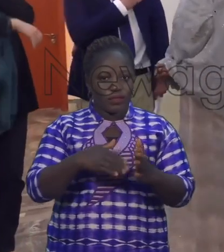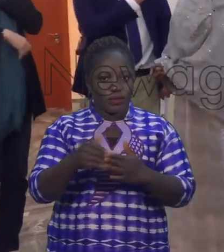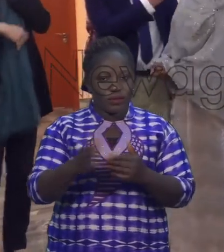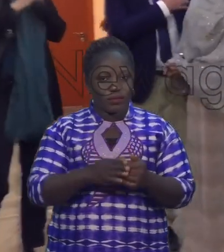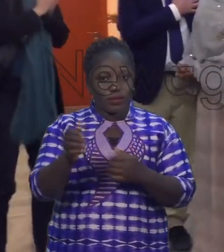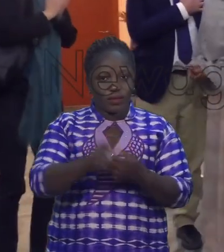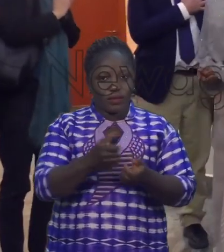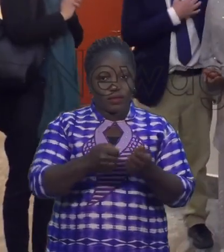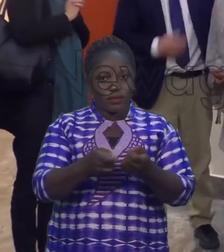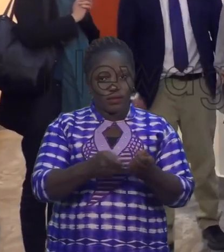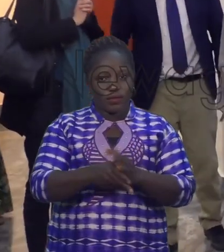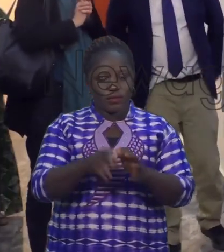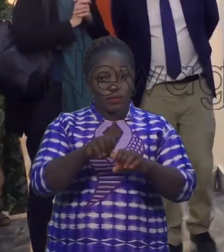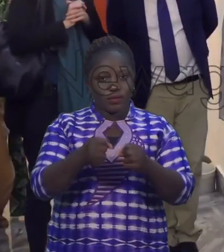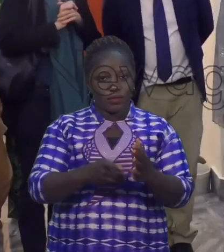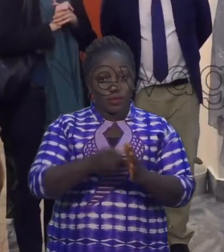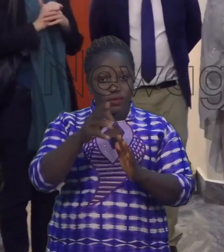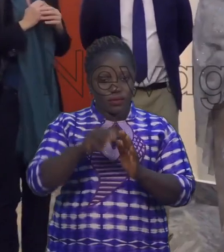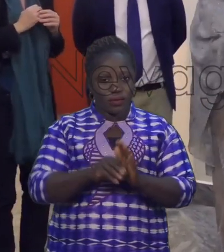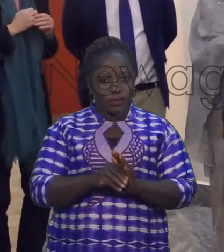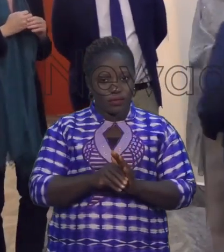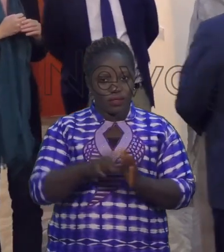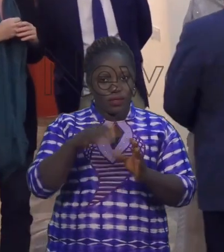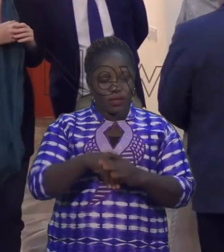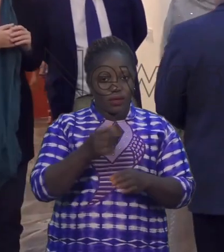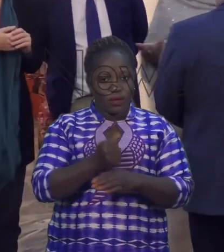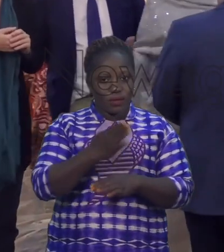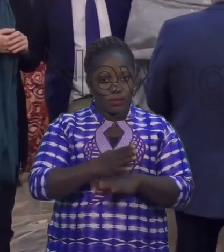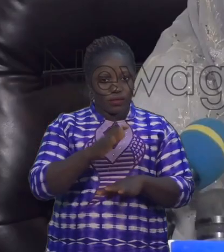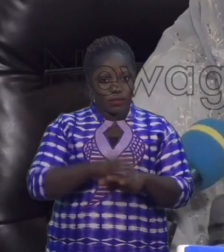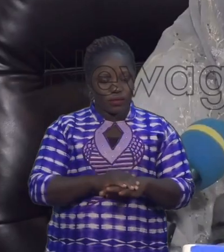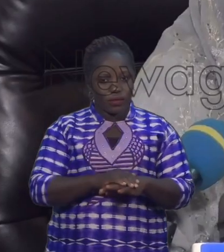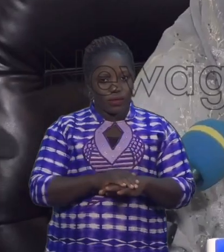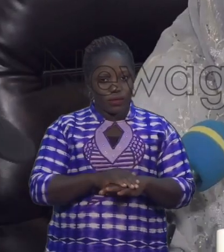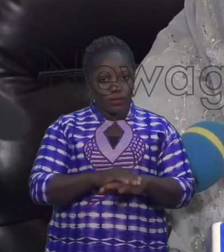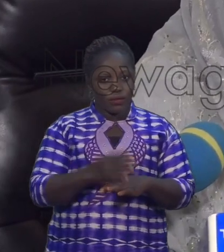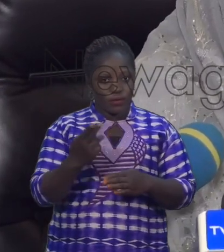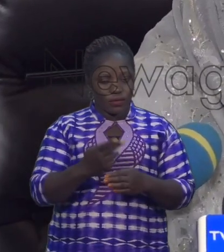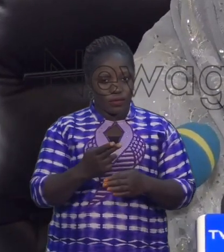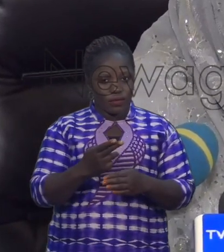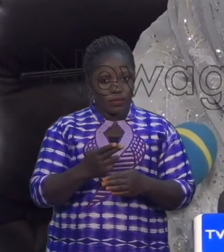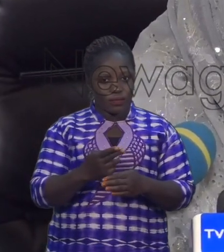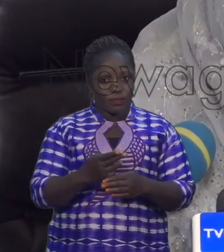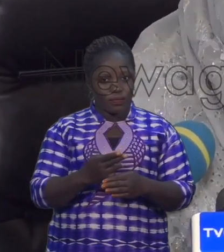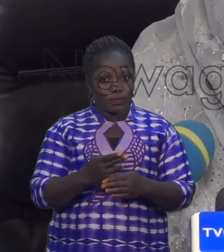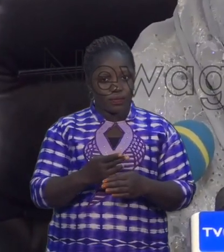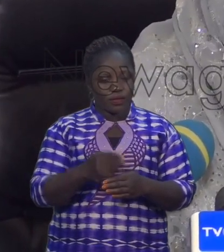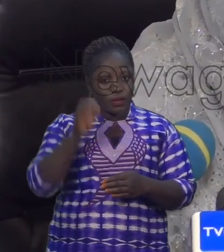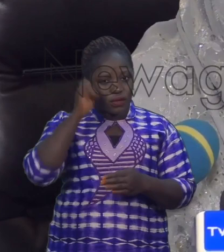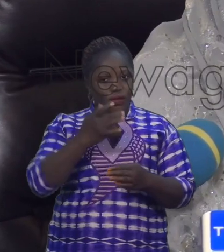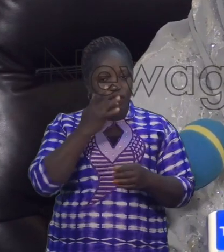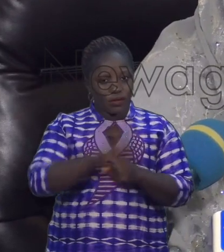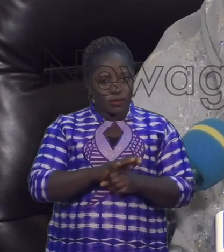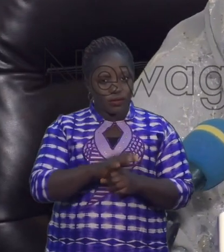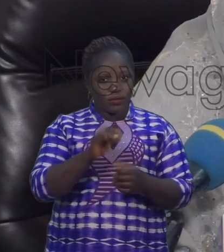Affairs, Disaster Management and Social Development, Sadia Umar Farouk, in Abuja. I want to assure you that